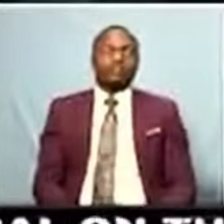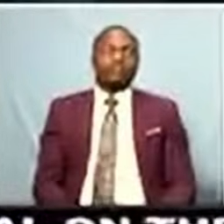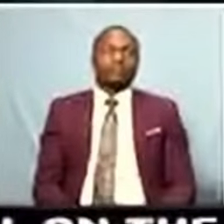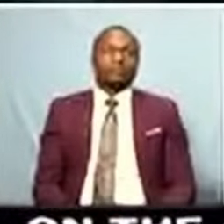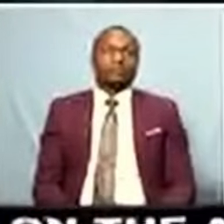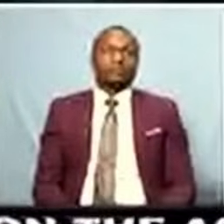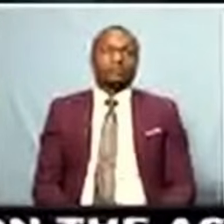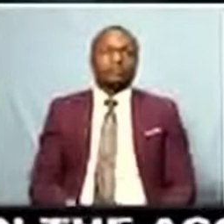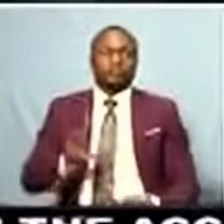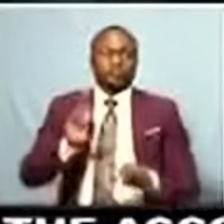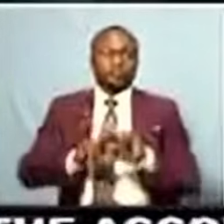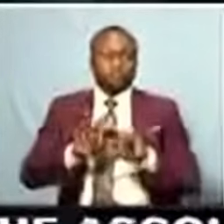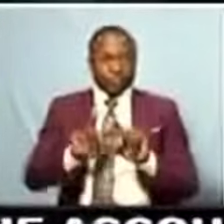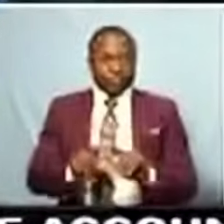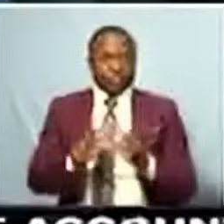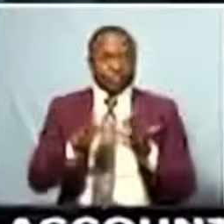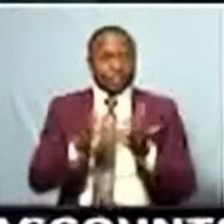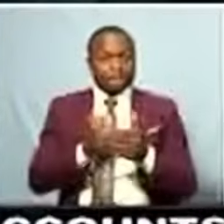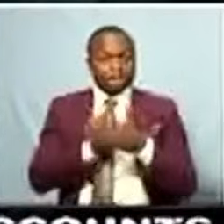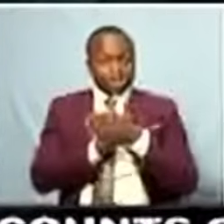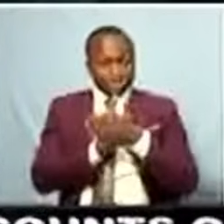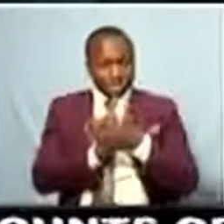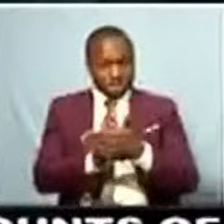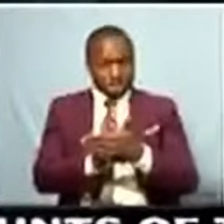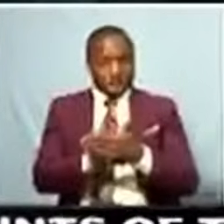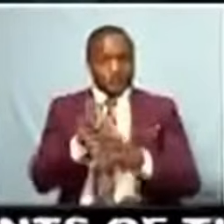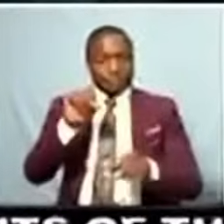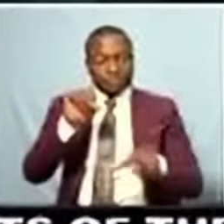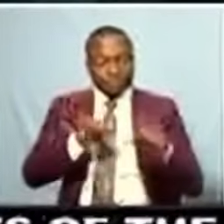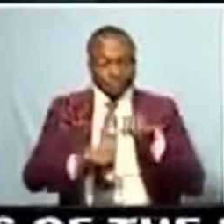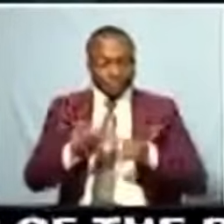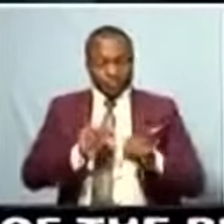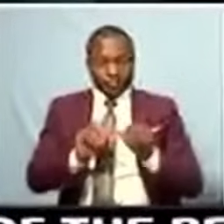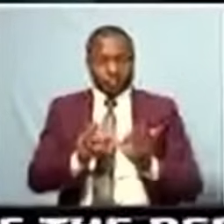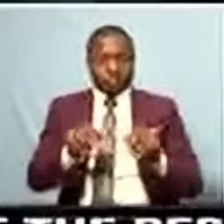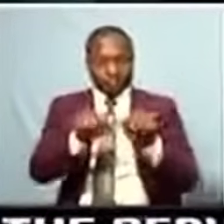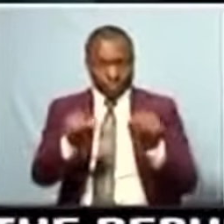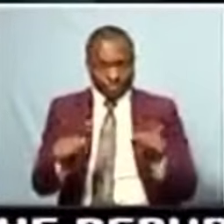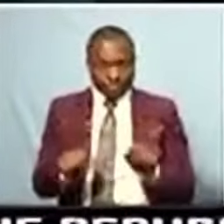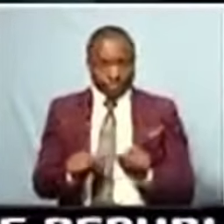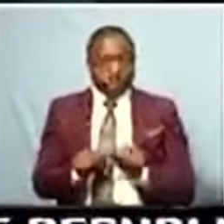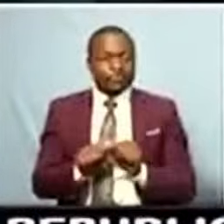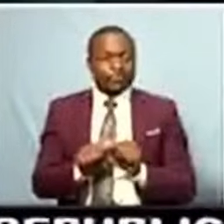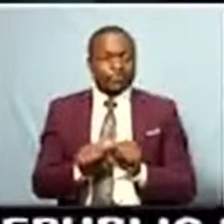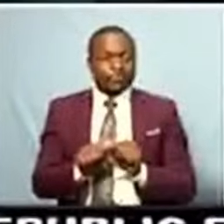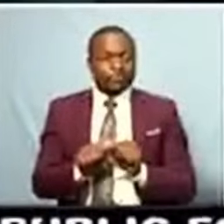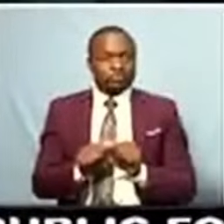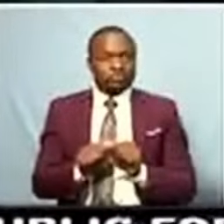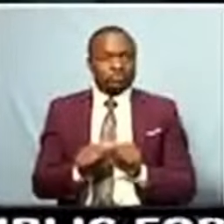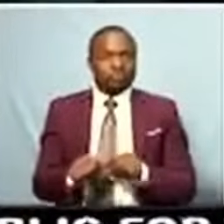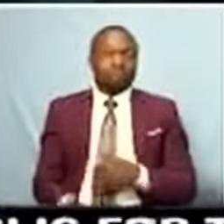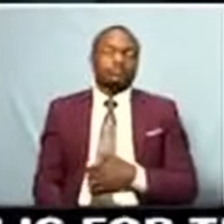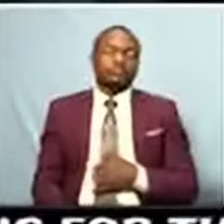perhaps, Chair, would like some guidance from Auditor General, where the